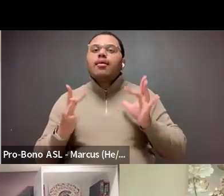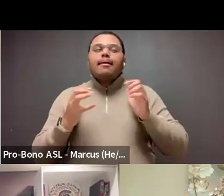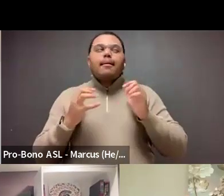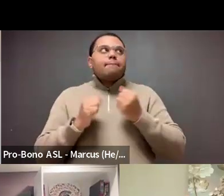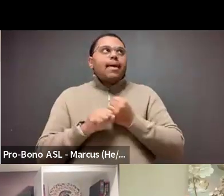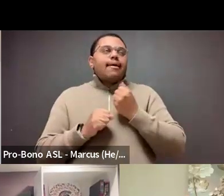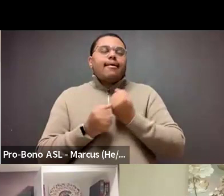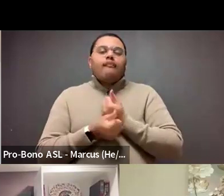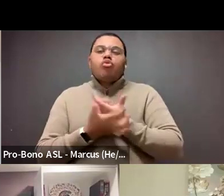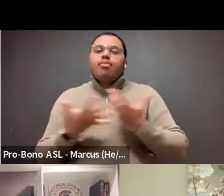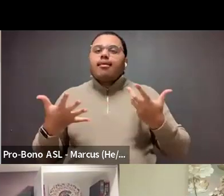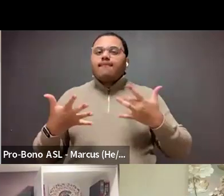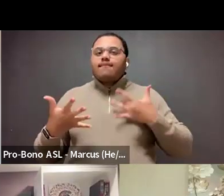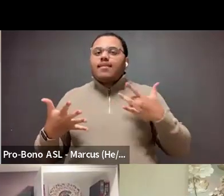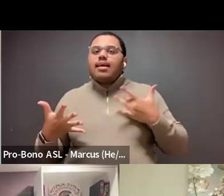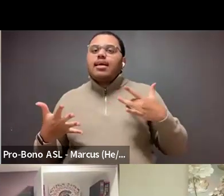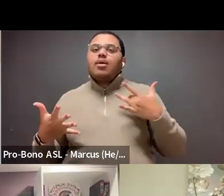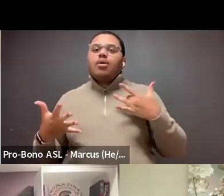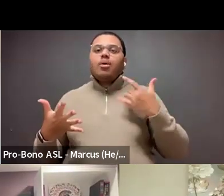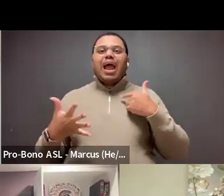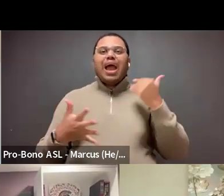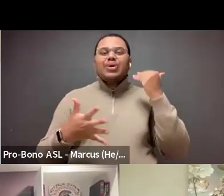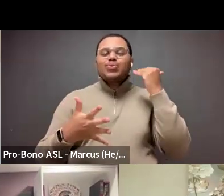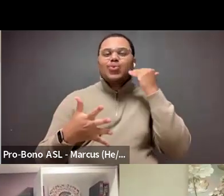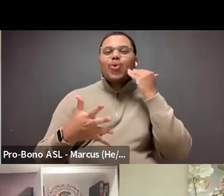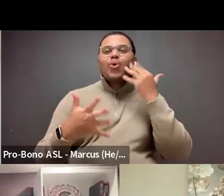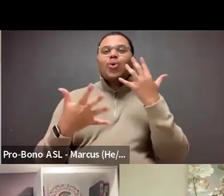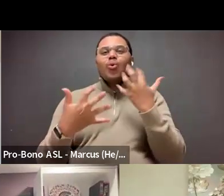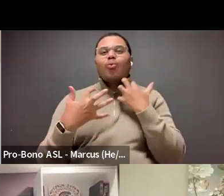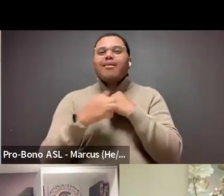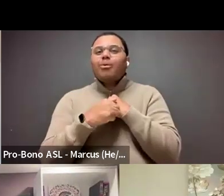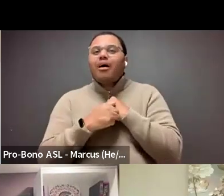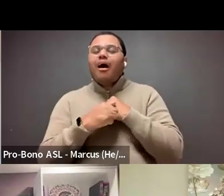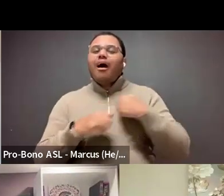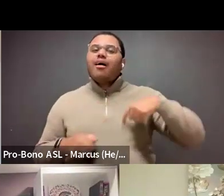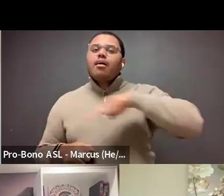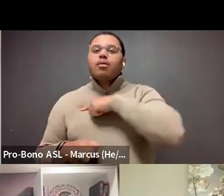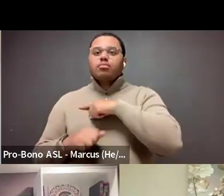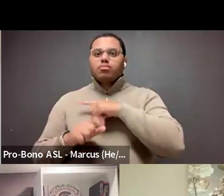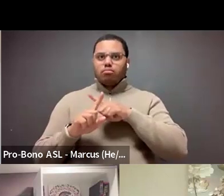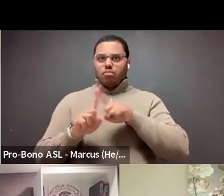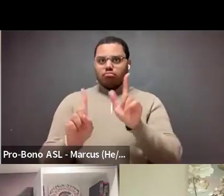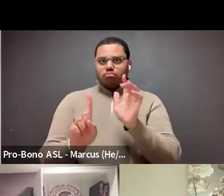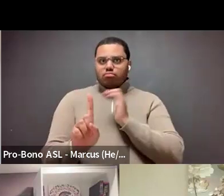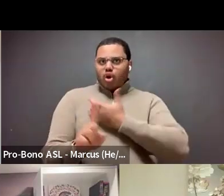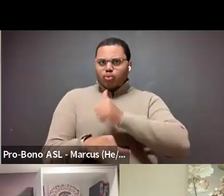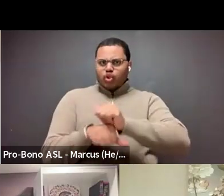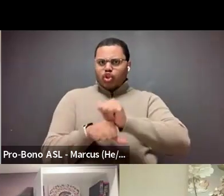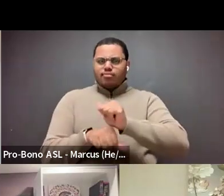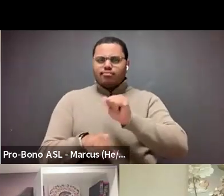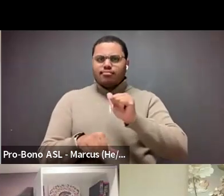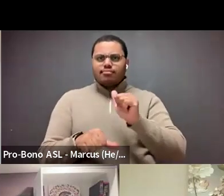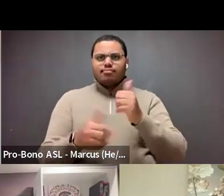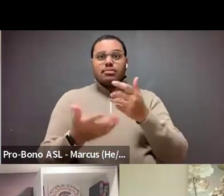feel like you're just, I know you want to just like hug us all, but like our work is, it is at